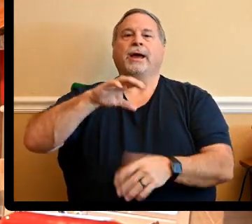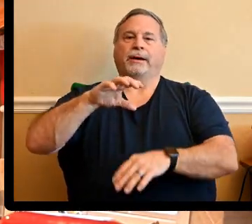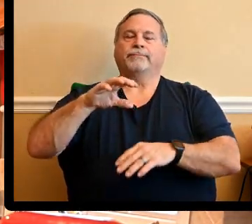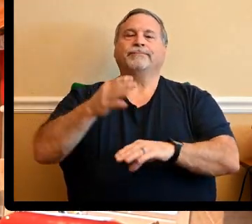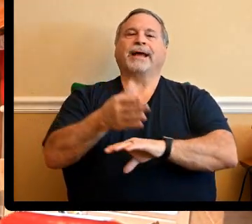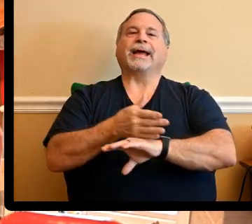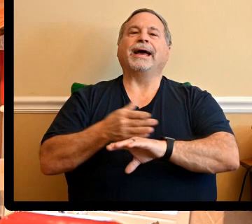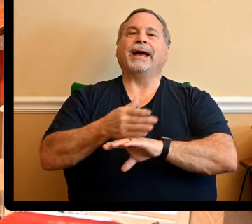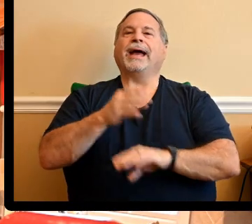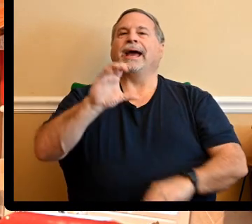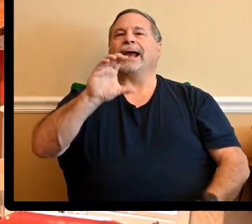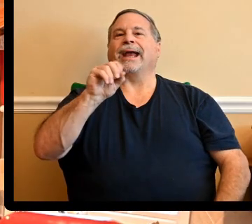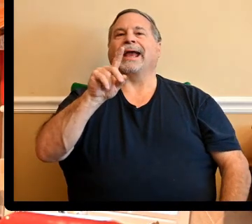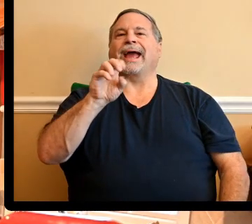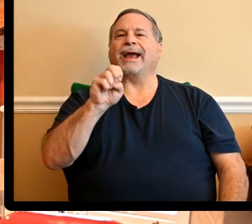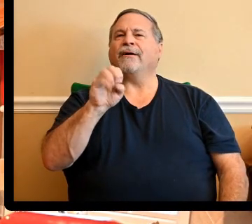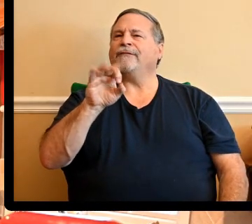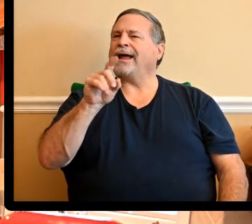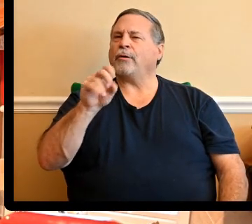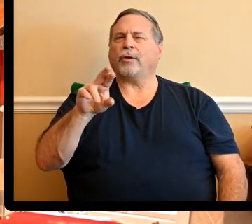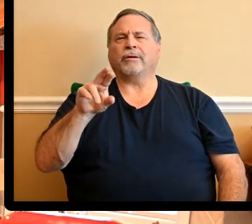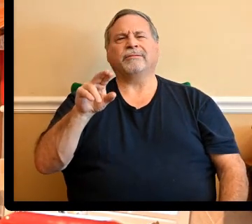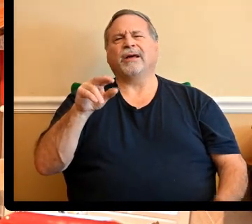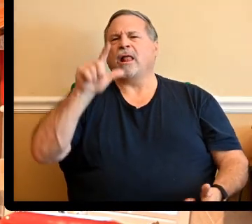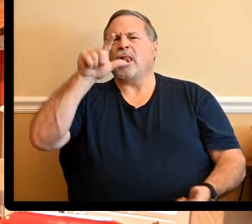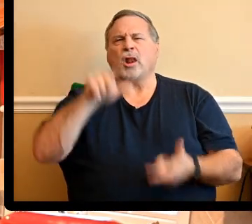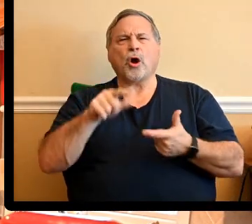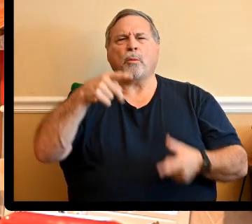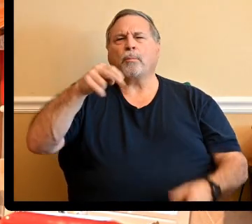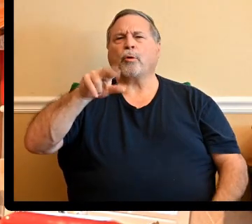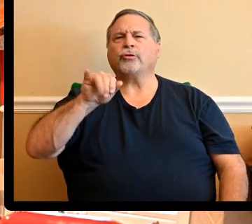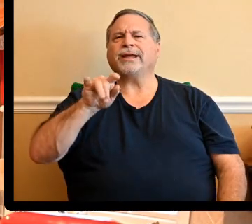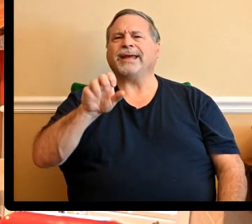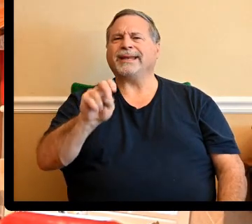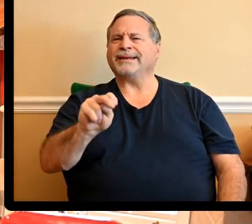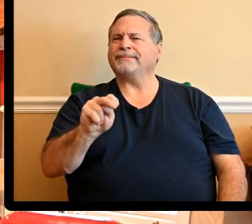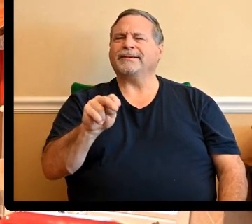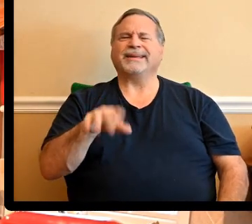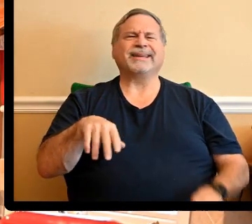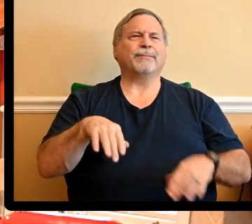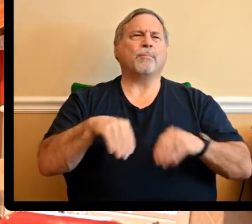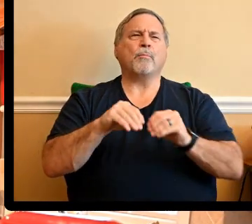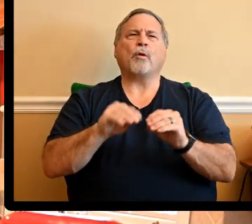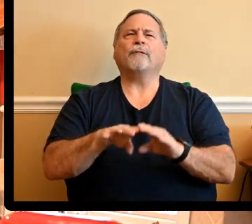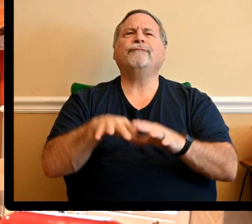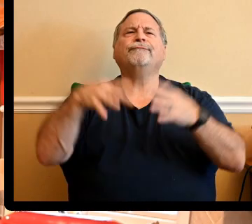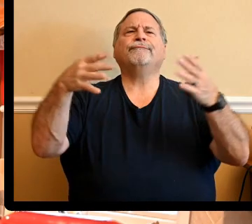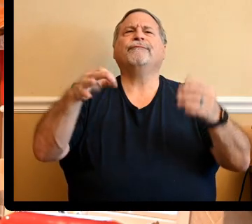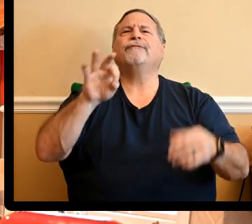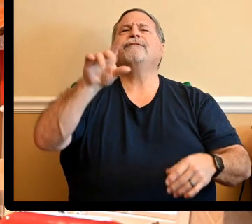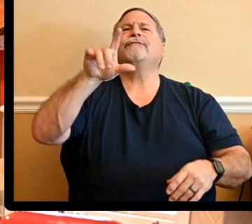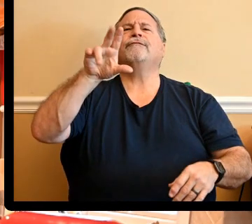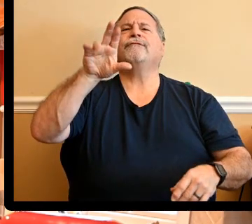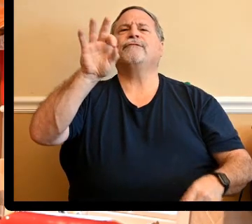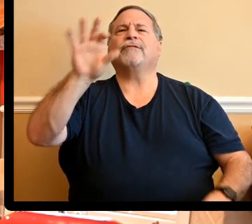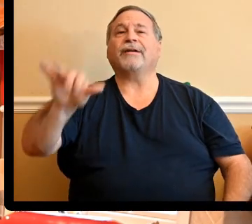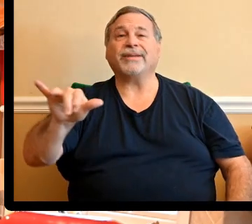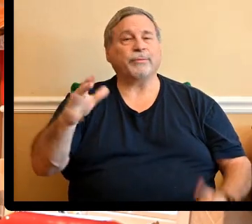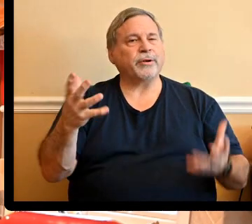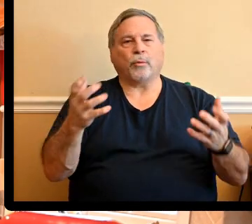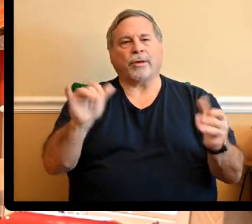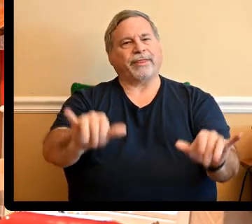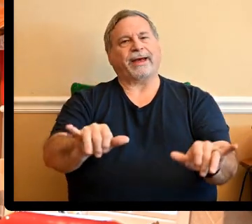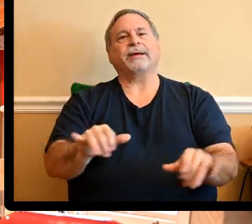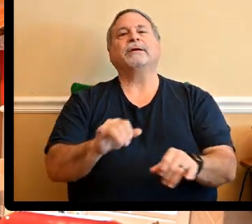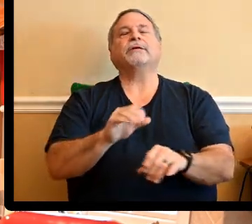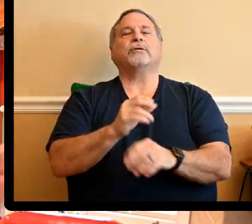flour. Cake flour is made very, very fine, lower proteins, makes it have a light, fluffy taste, and we want ginger snaps, so we don't want it